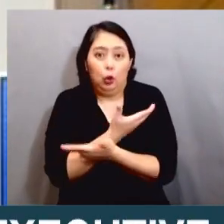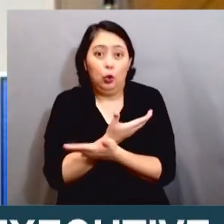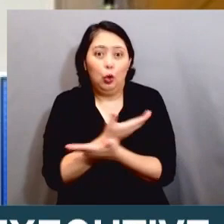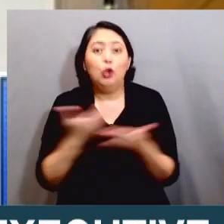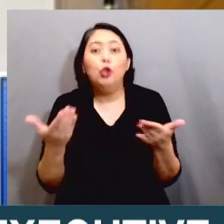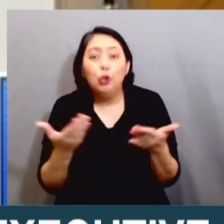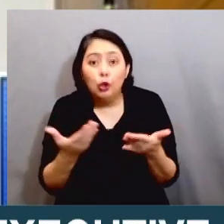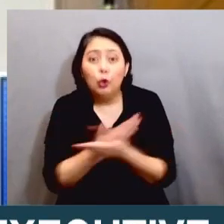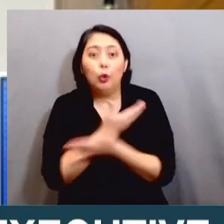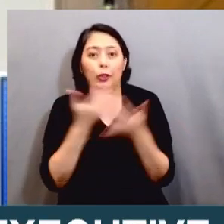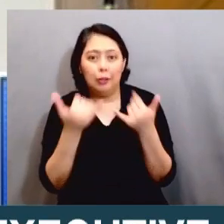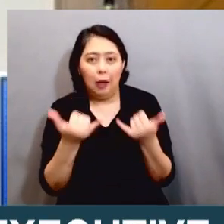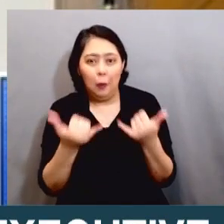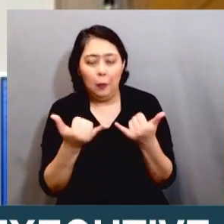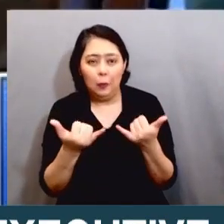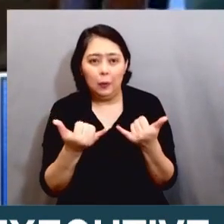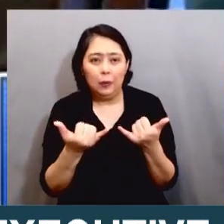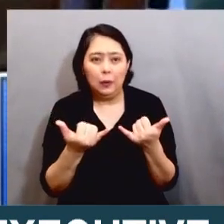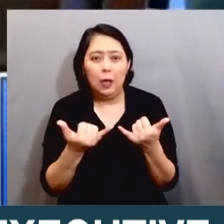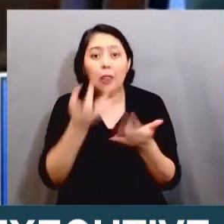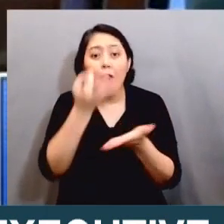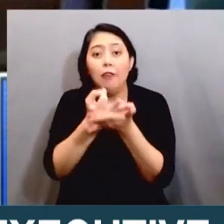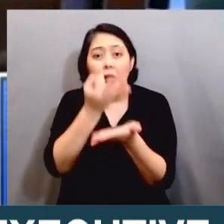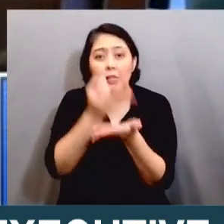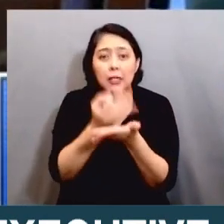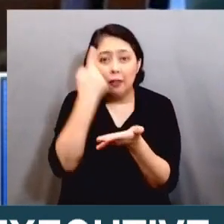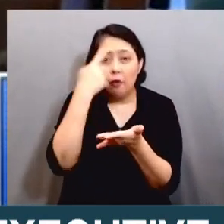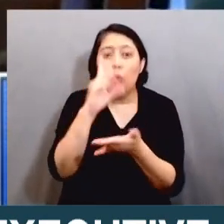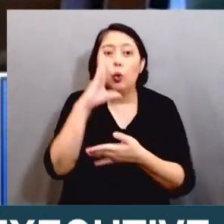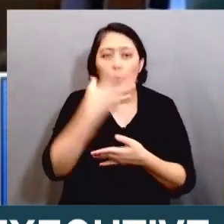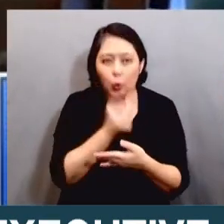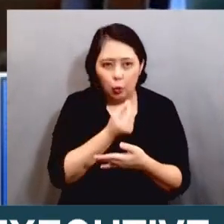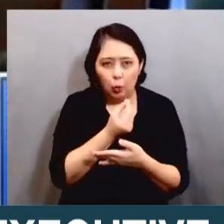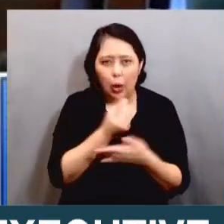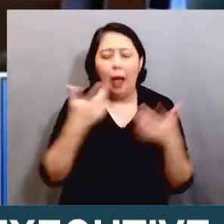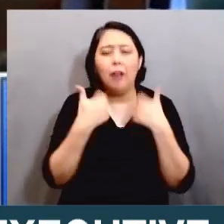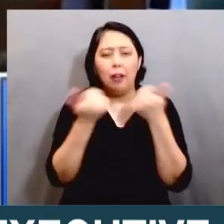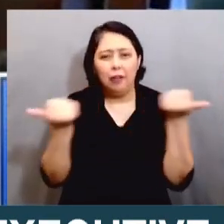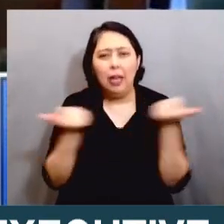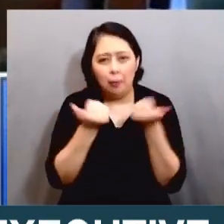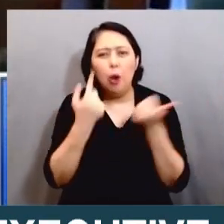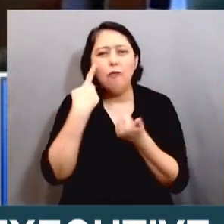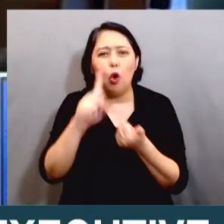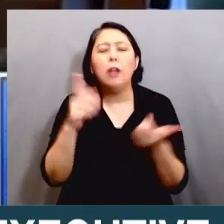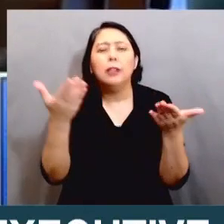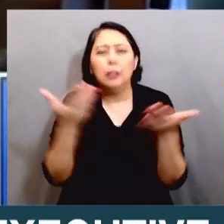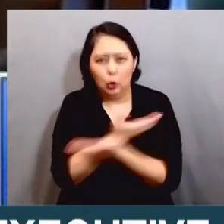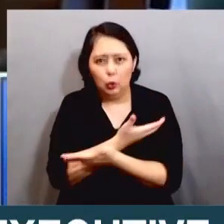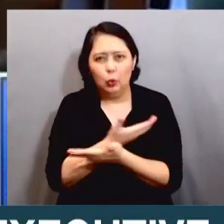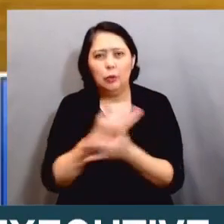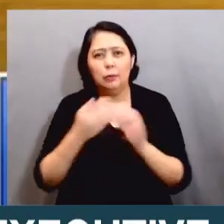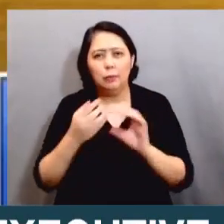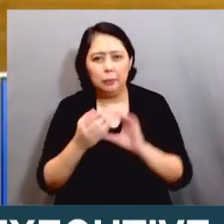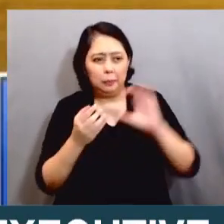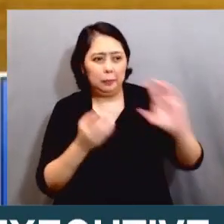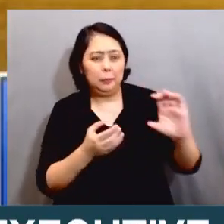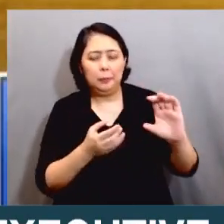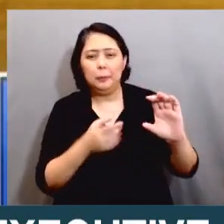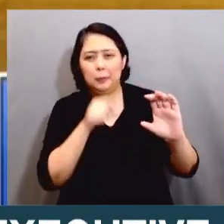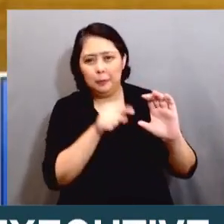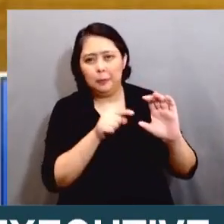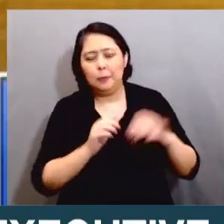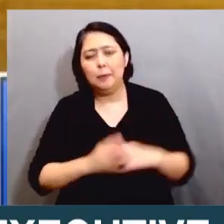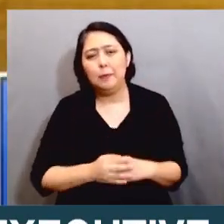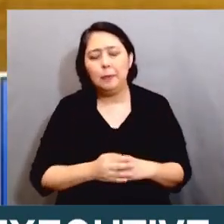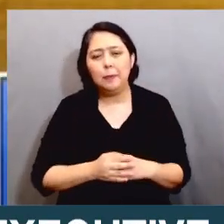the funds available for them would not be enough. It is also high time